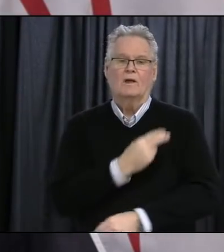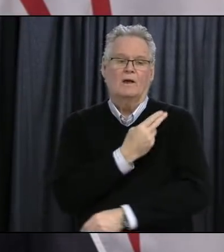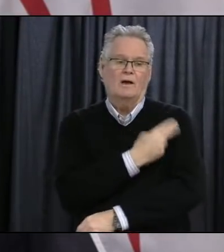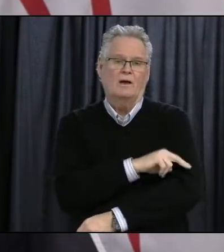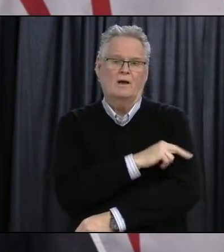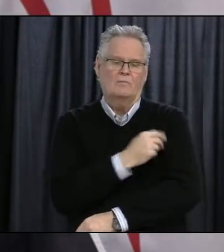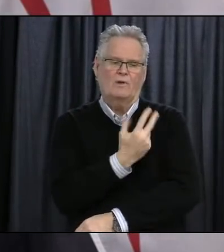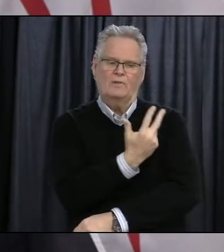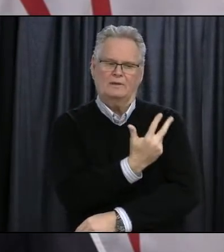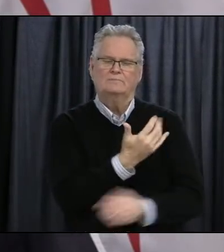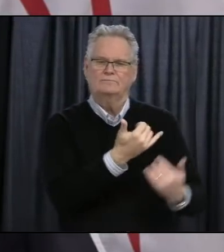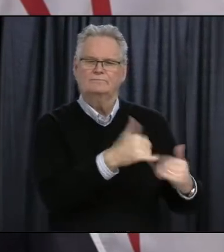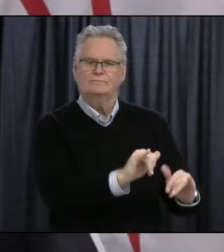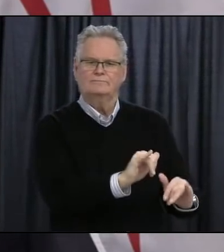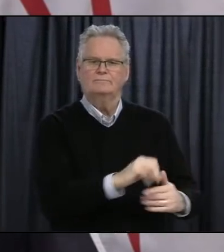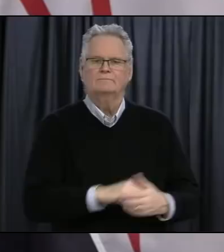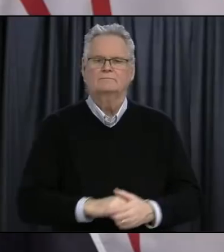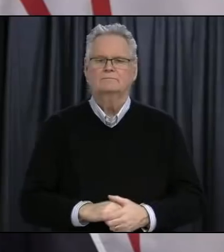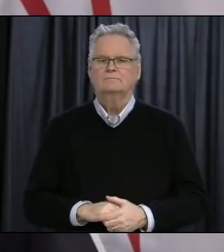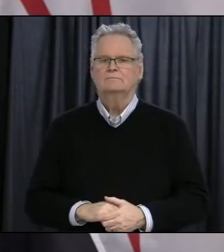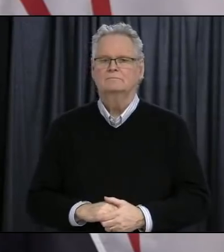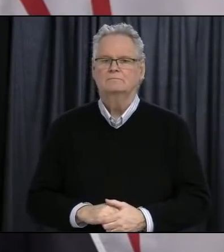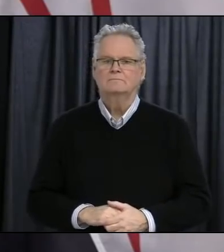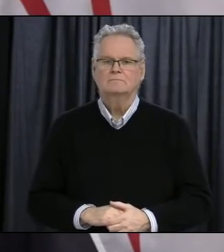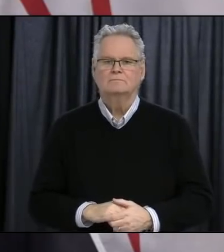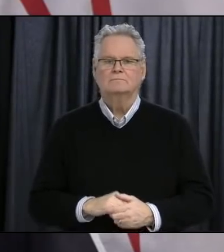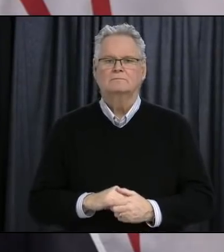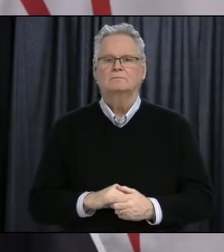119,611 people have been tested to date.